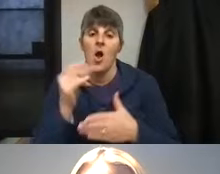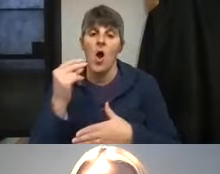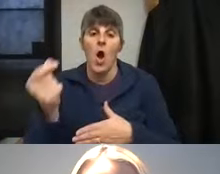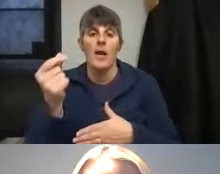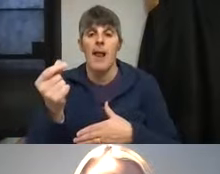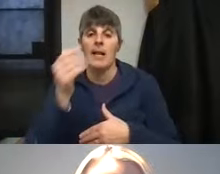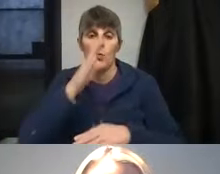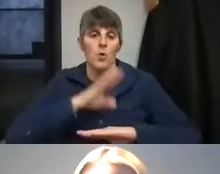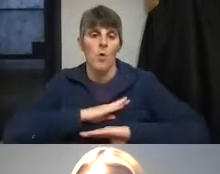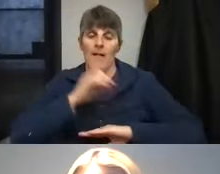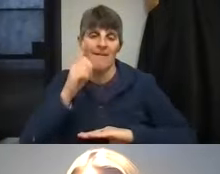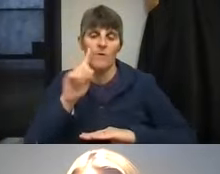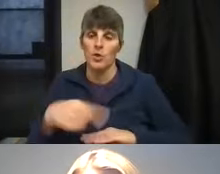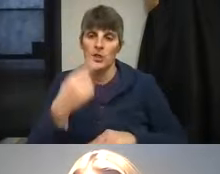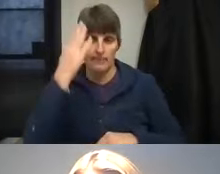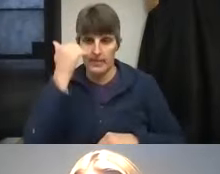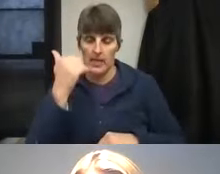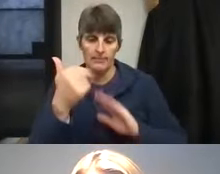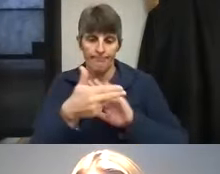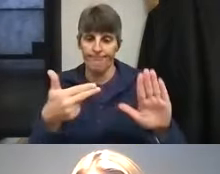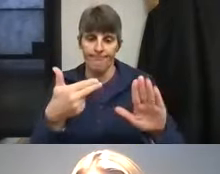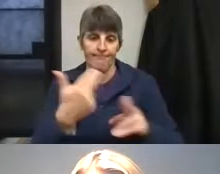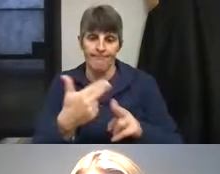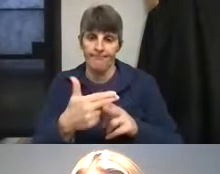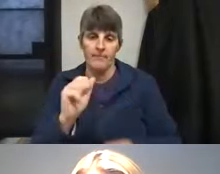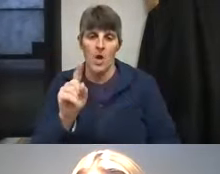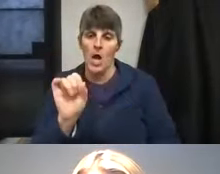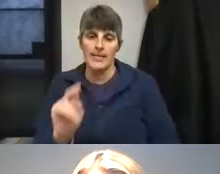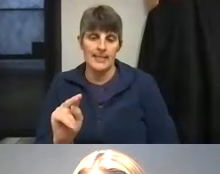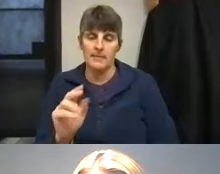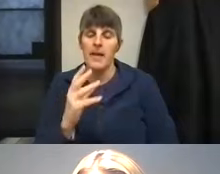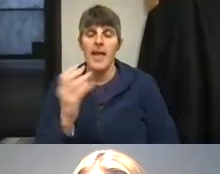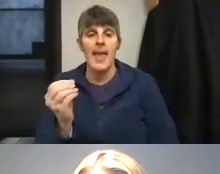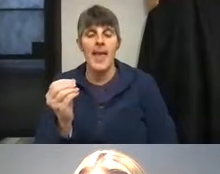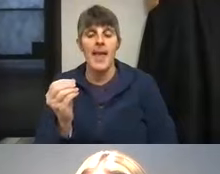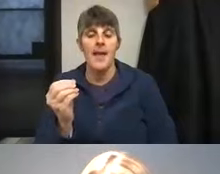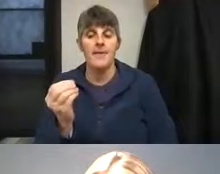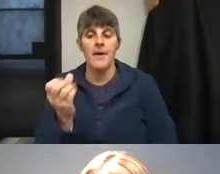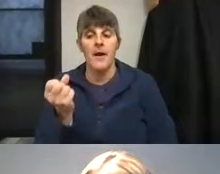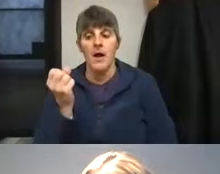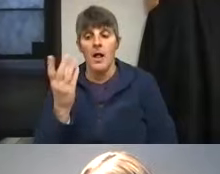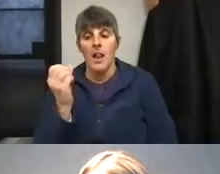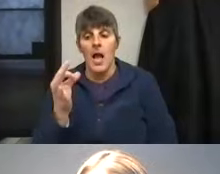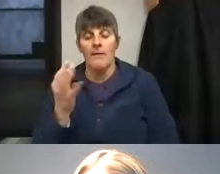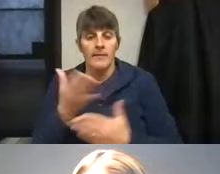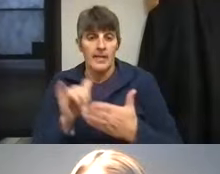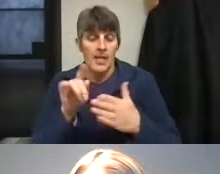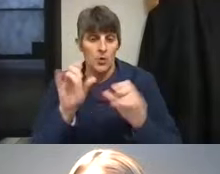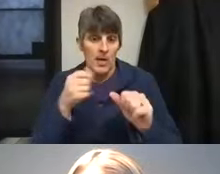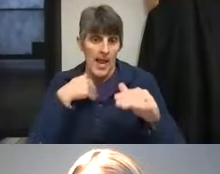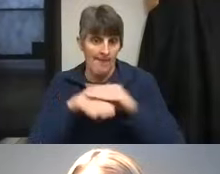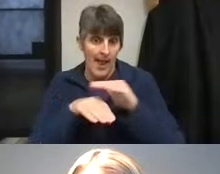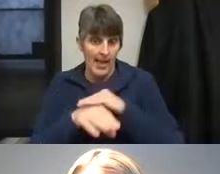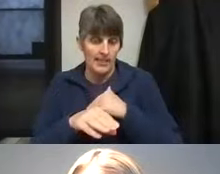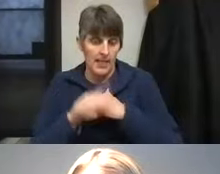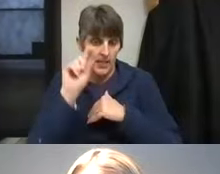going to qualify for just because you got the diagnosis of autism, and a lot of the things that you can have access